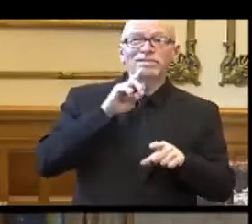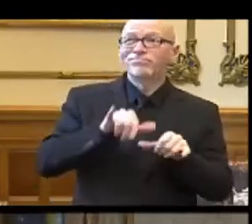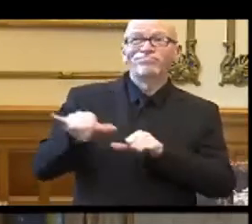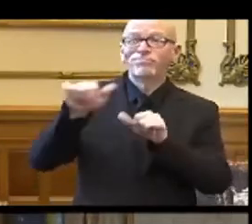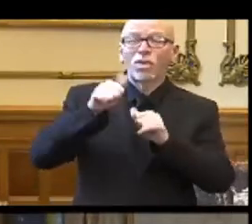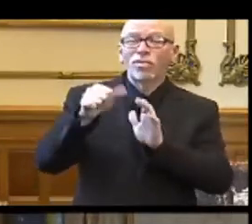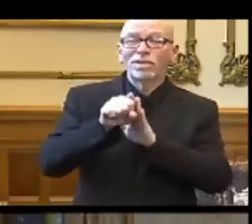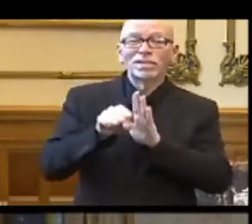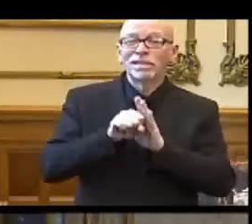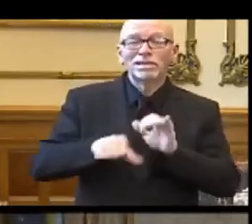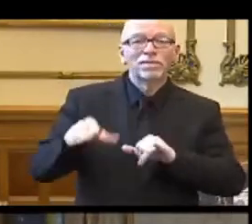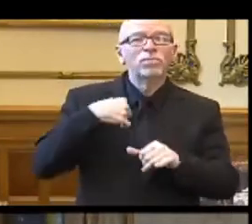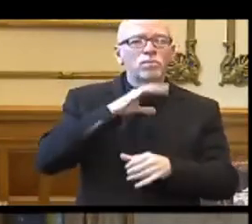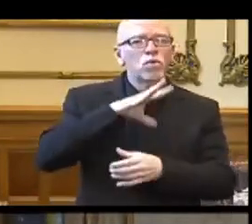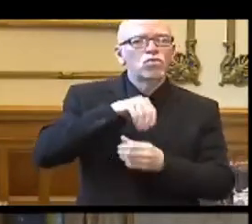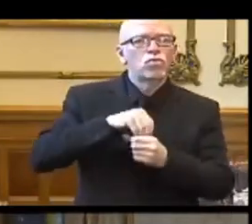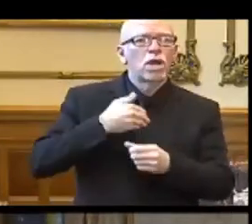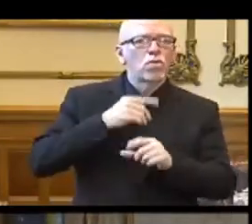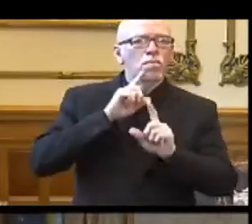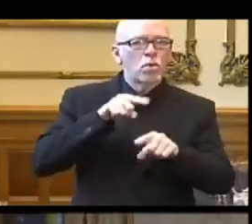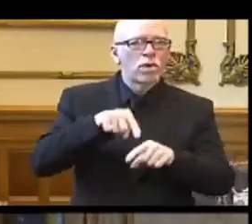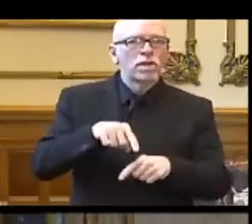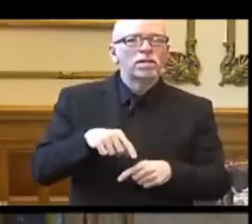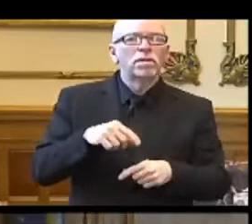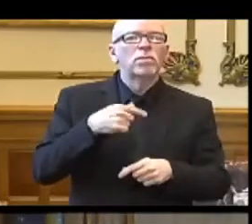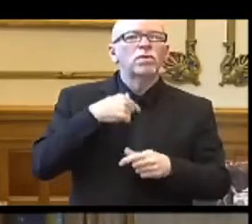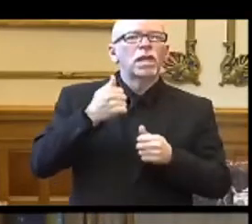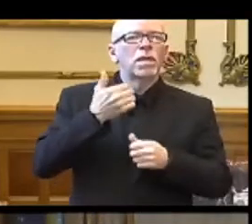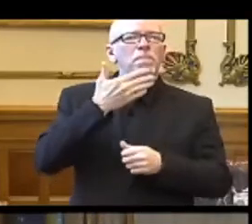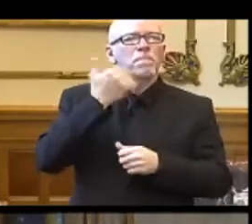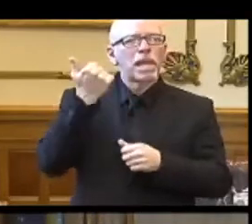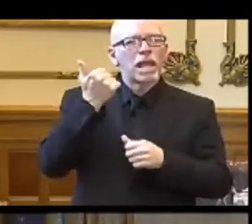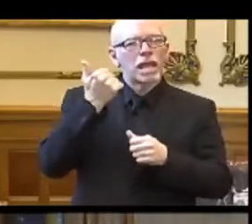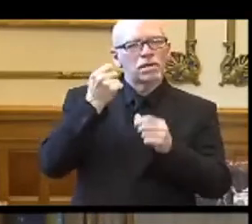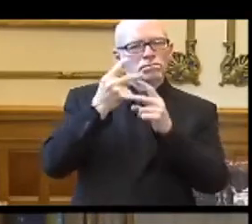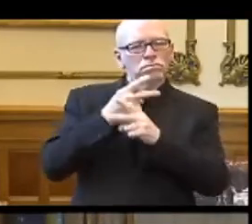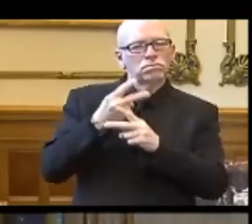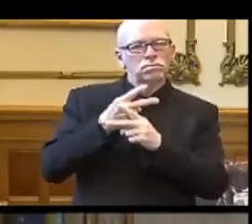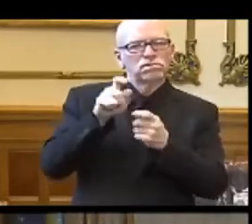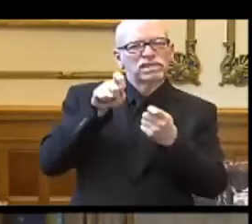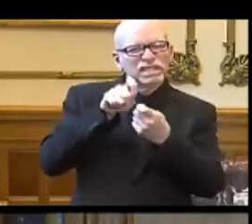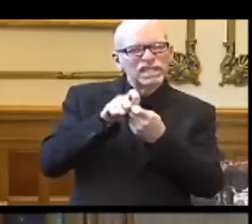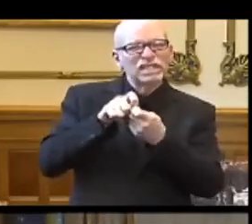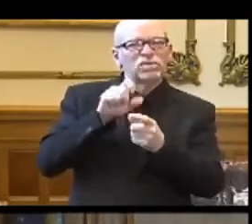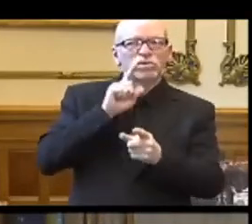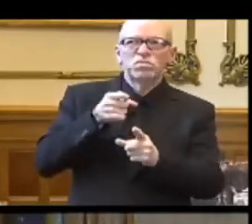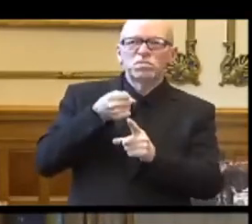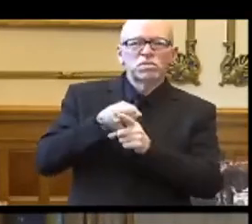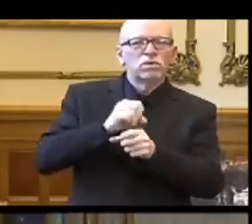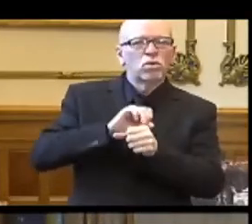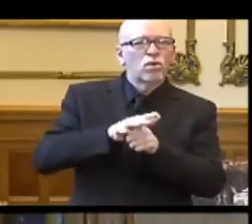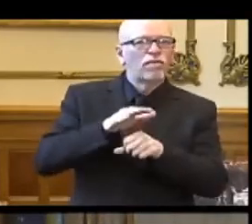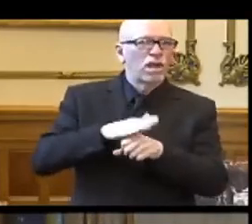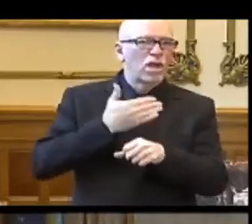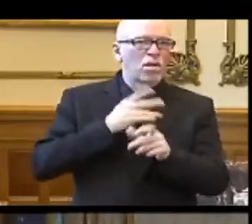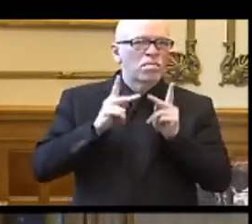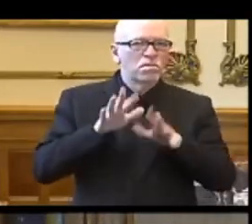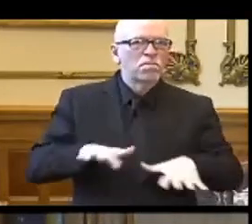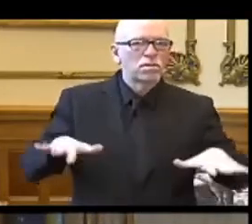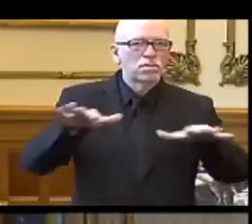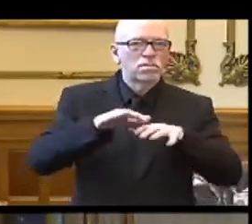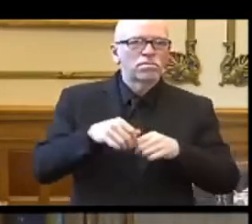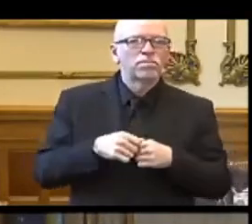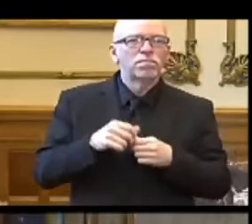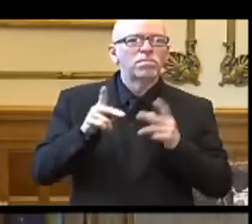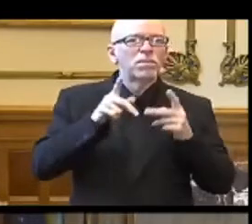state, will include these deaths in our reporting in order to better capture the toll that COVID-19 has truly taken with regards to